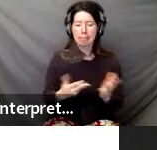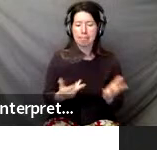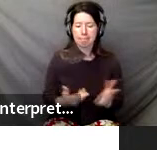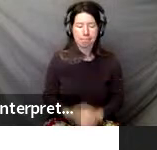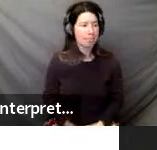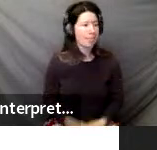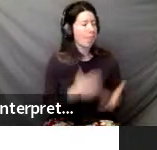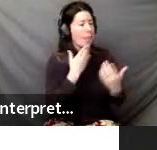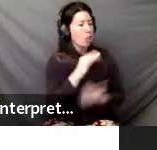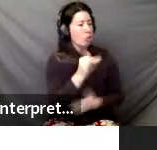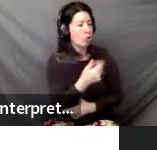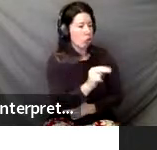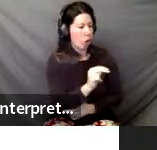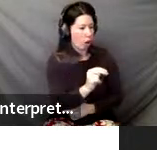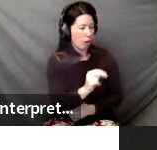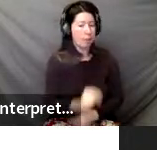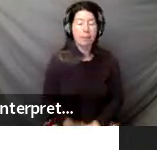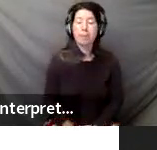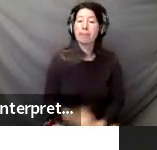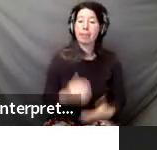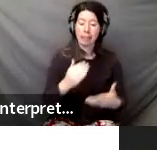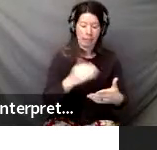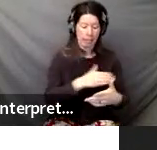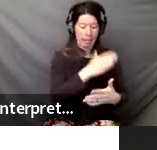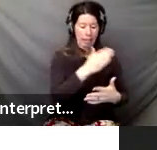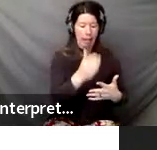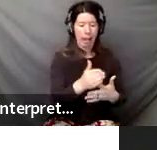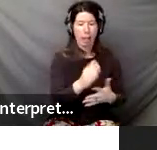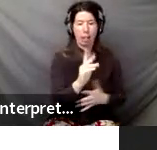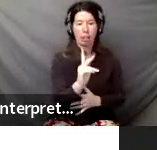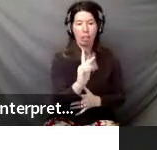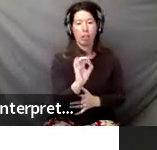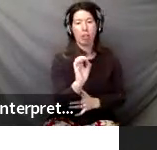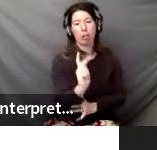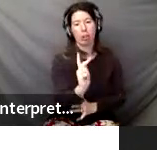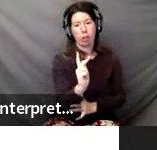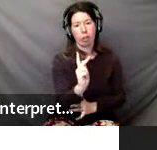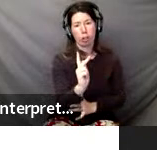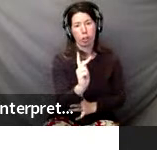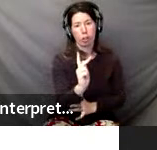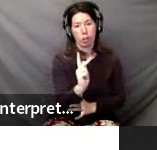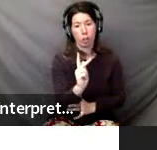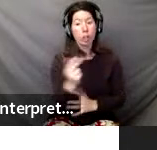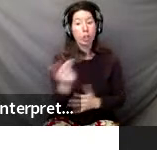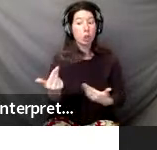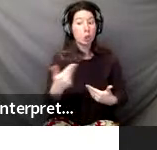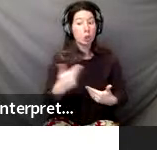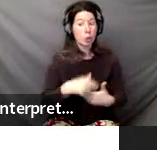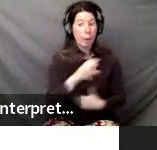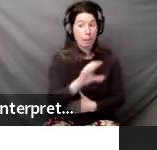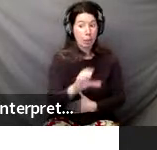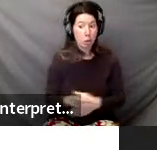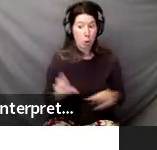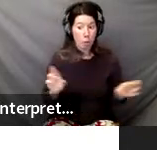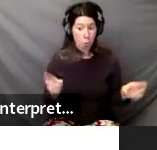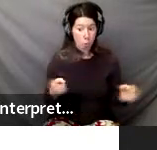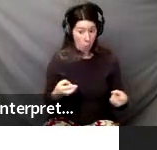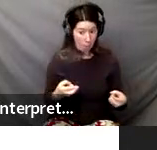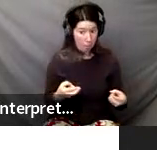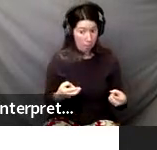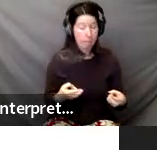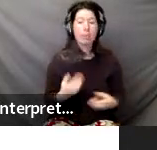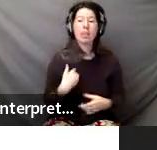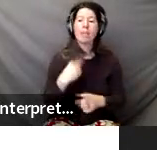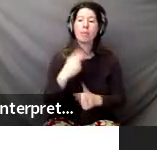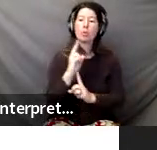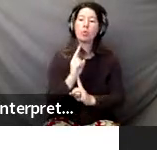Thank you, John. Next up is Kirk. So it looks like you've joined our Zoom room, and you have 2